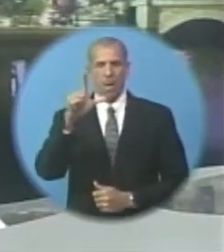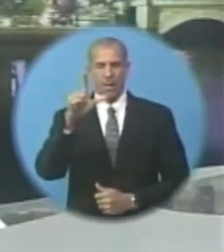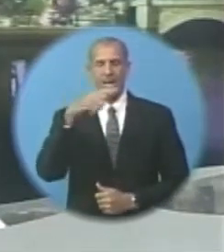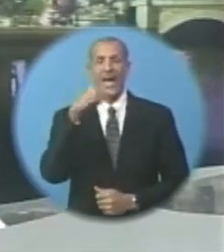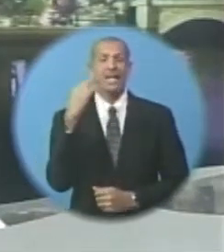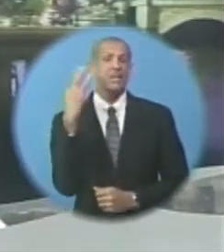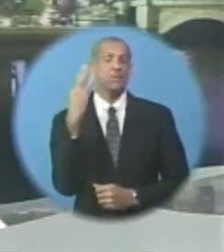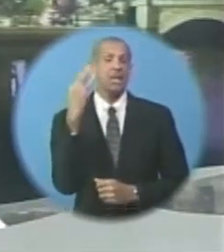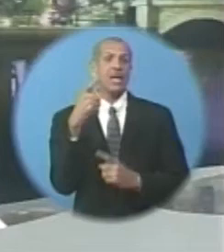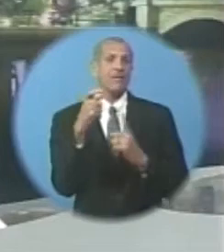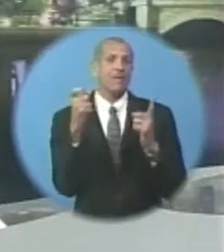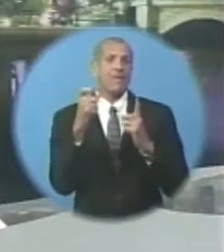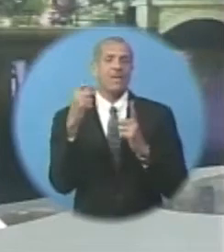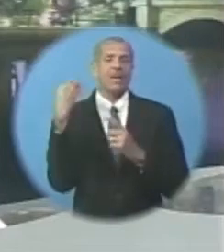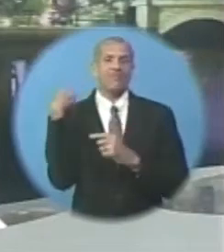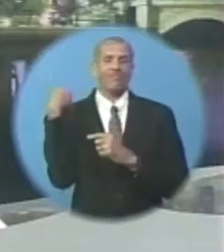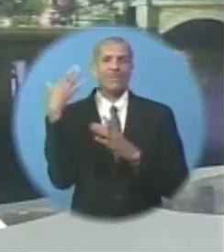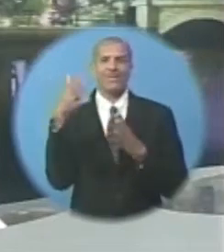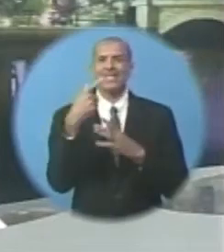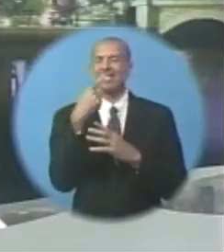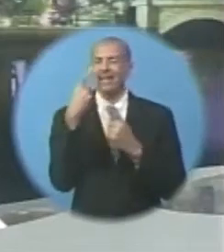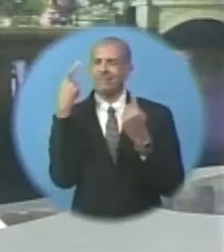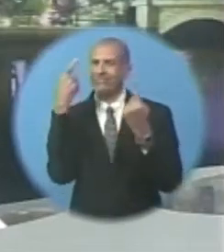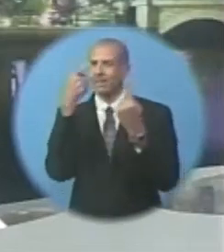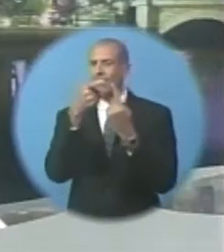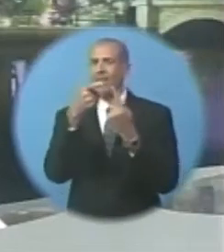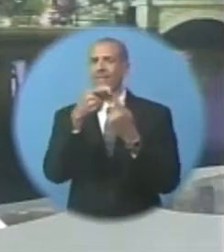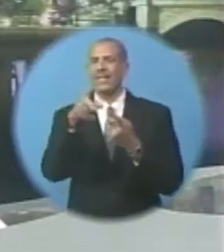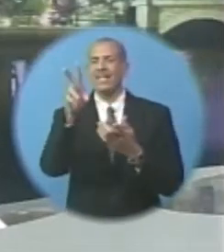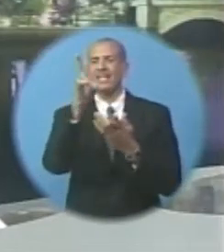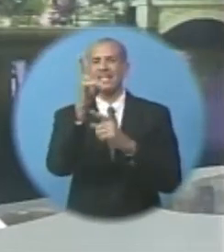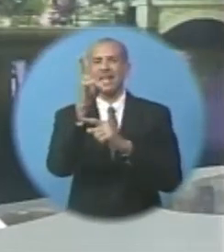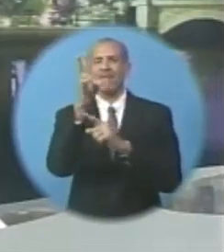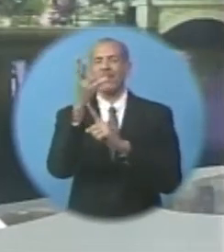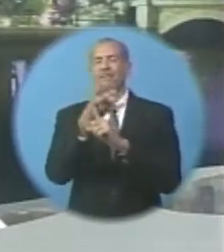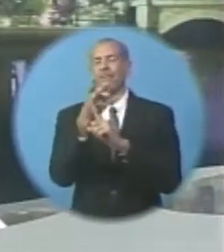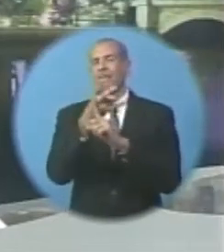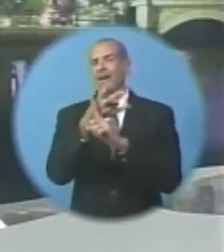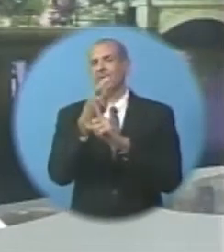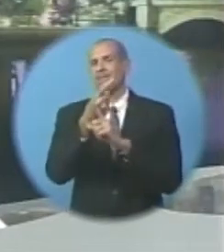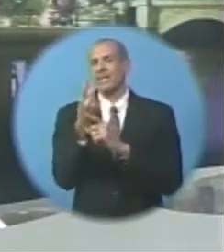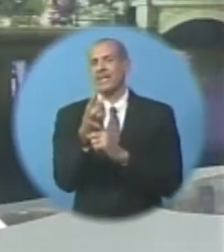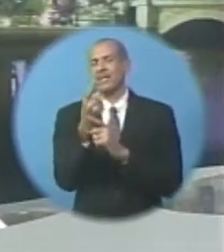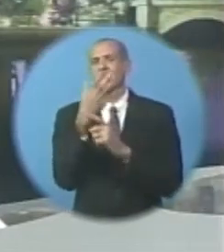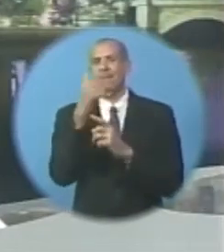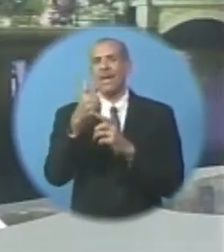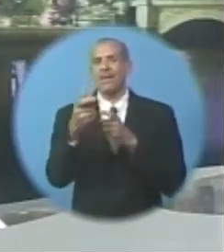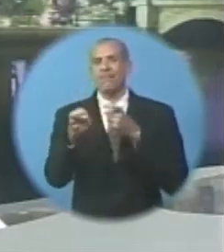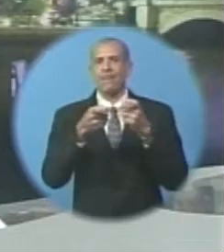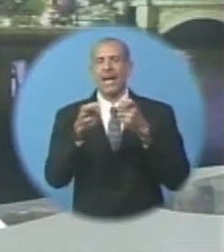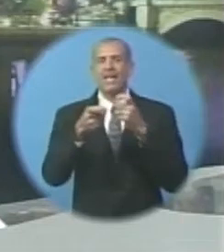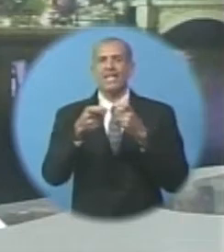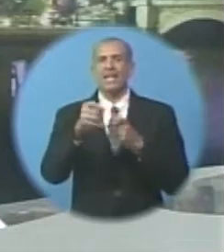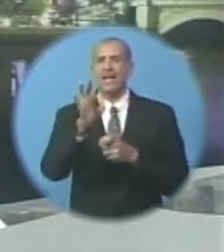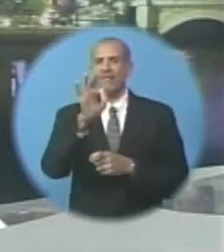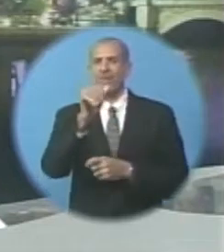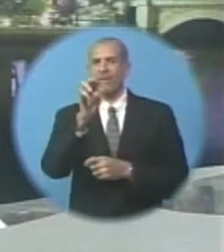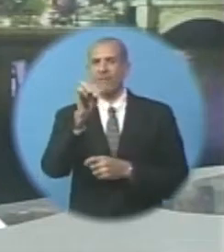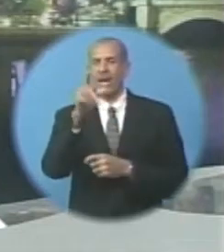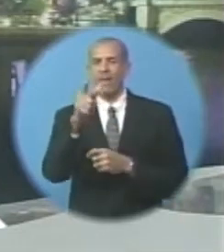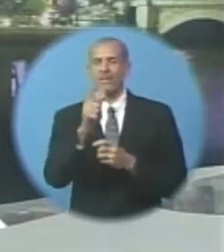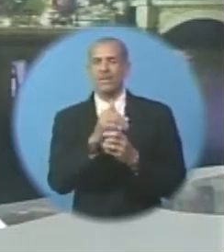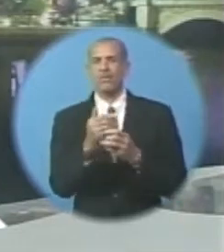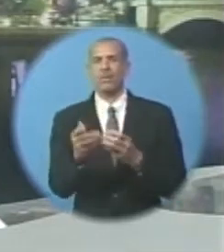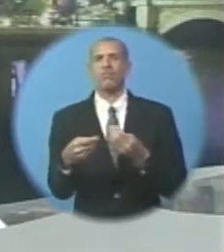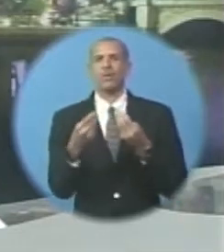headquarters, Mr. Paul says the main aim of the 7-month course is to create better managed farms in the hope it will lead to